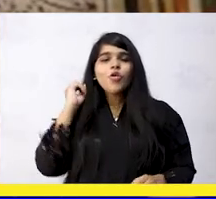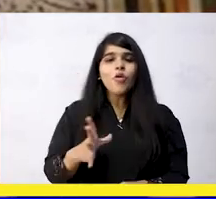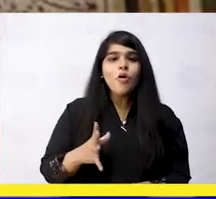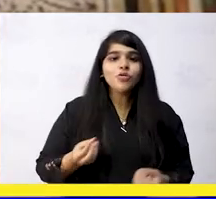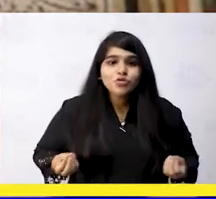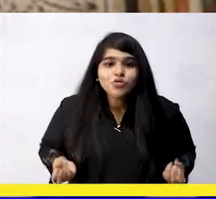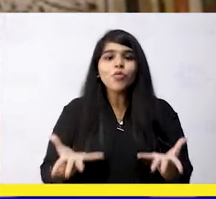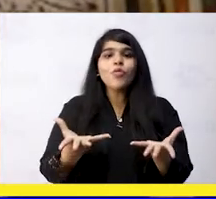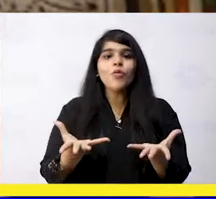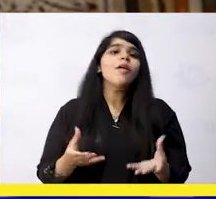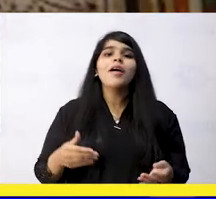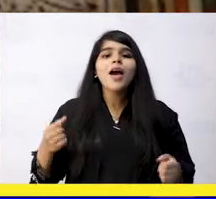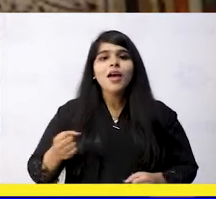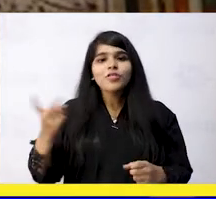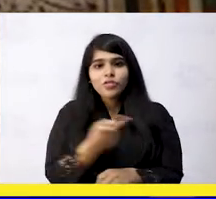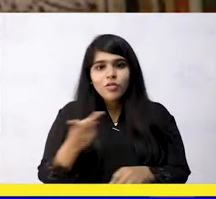Go!"